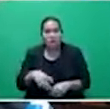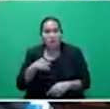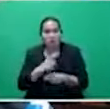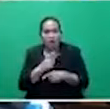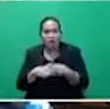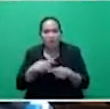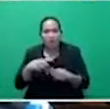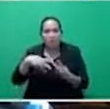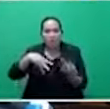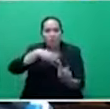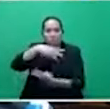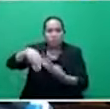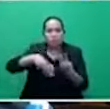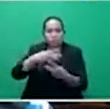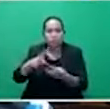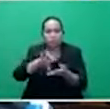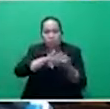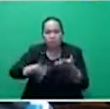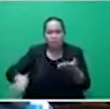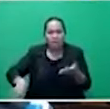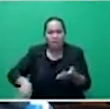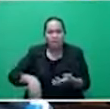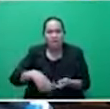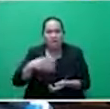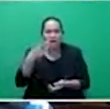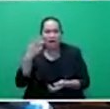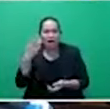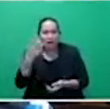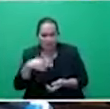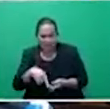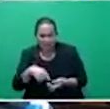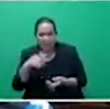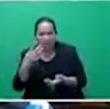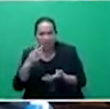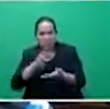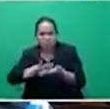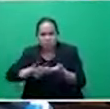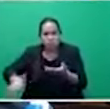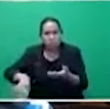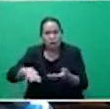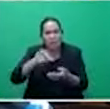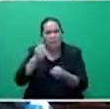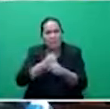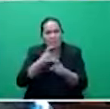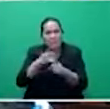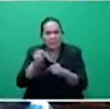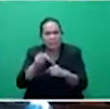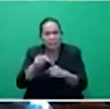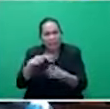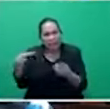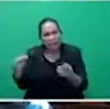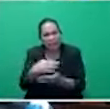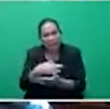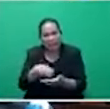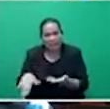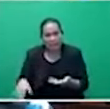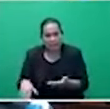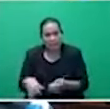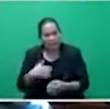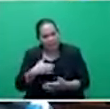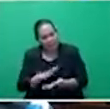off 1/3 of the value of our GDP in 36 hours. In 36 hours, sir. And I'm glad Honourable